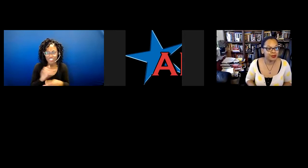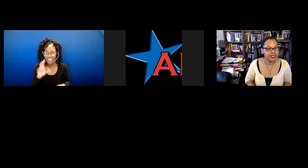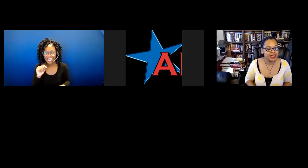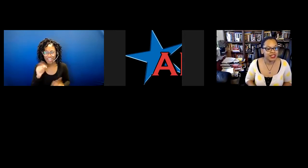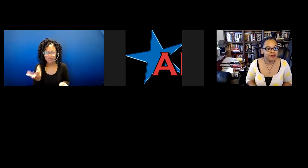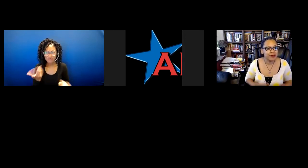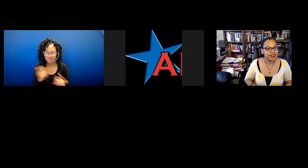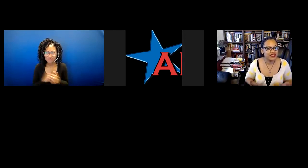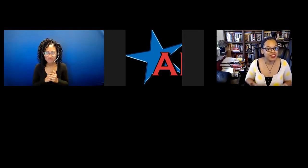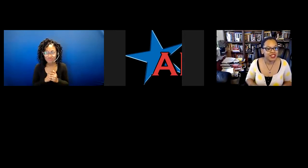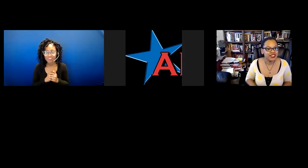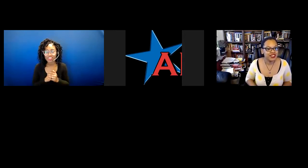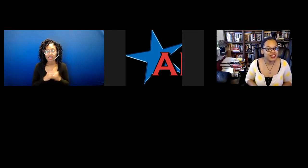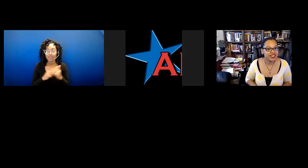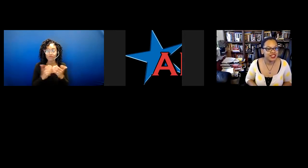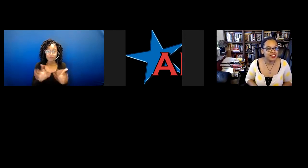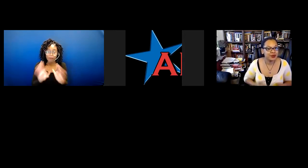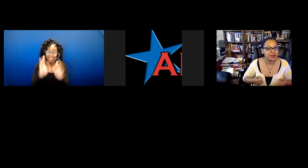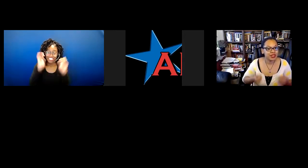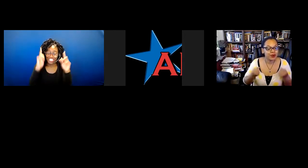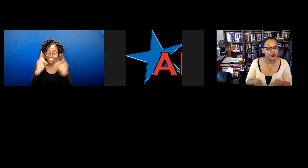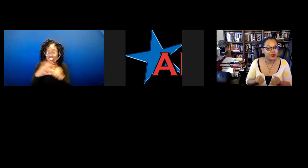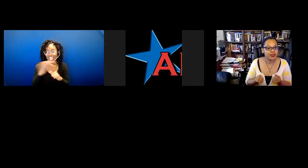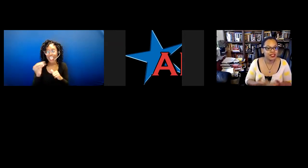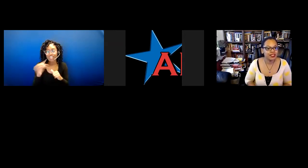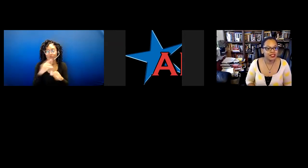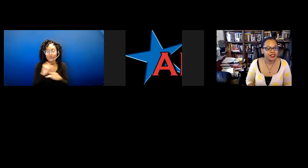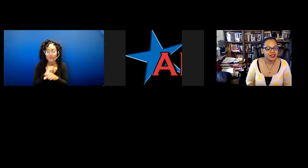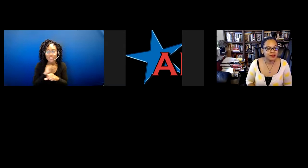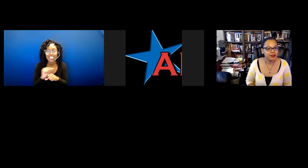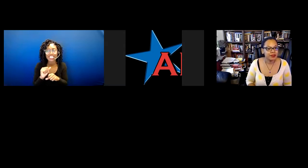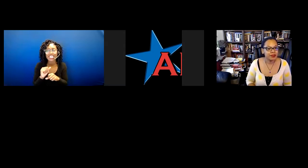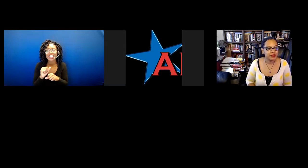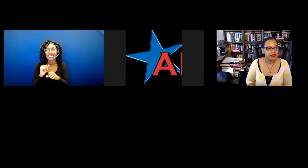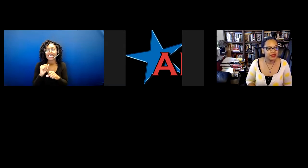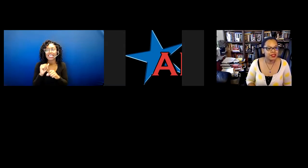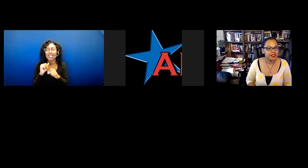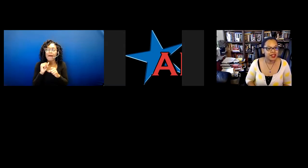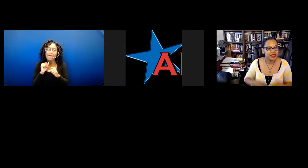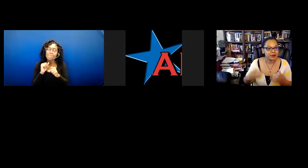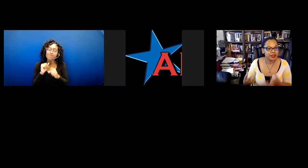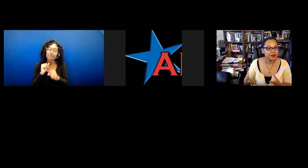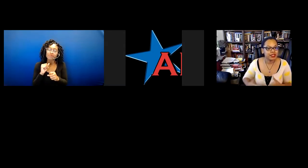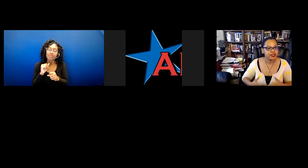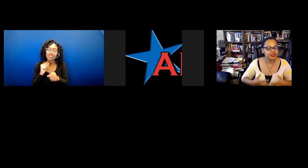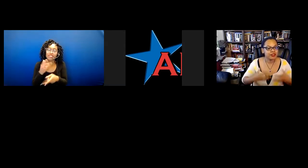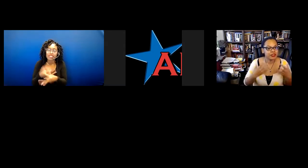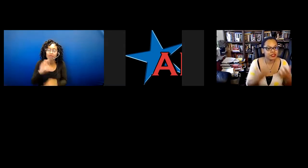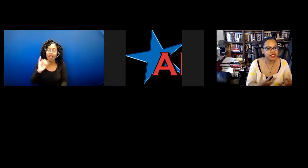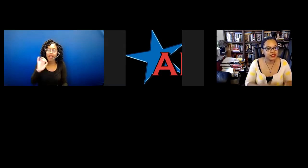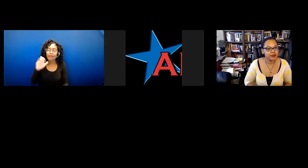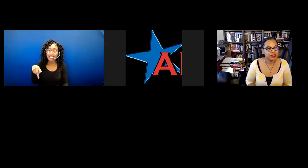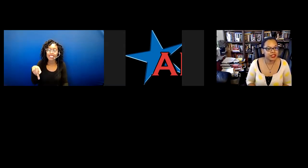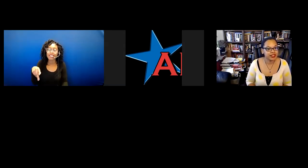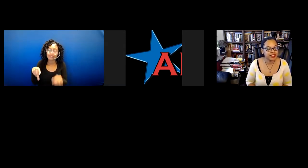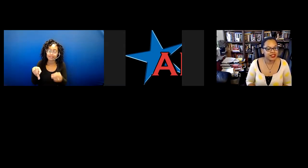through public education and really holding, you know, your IEP plans or your special